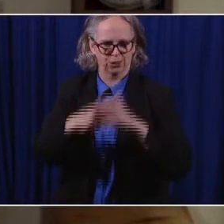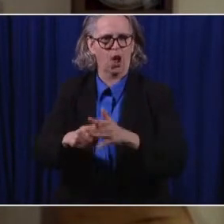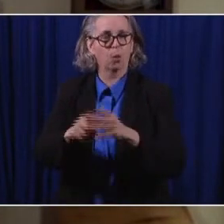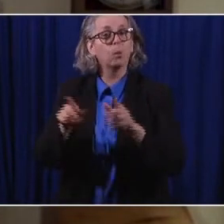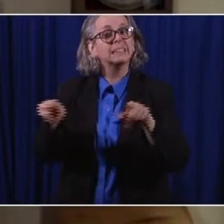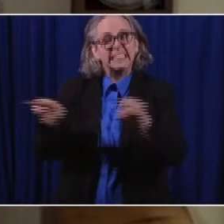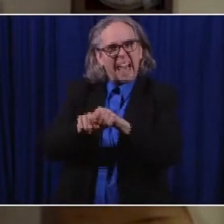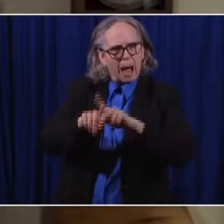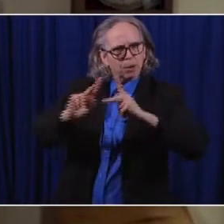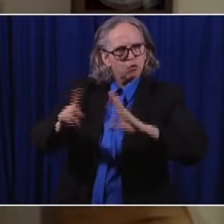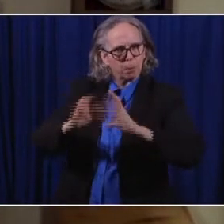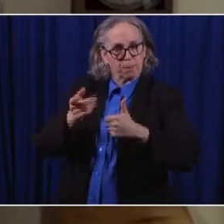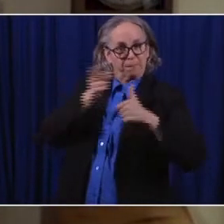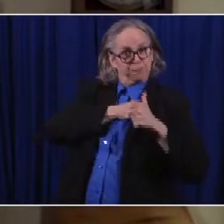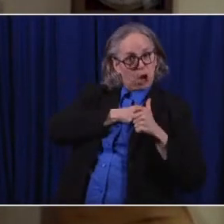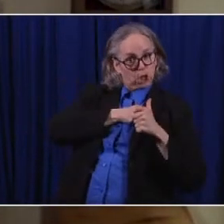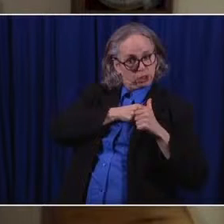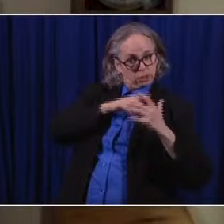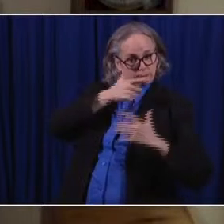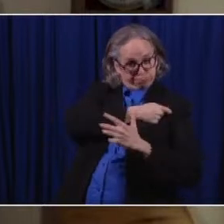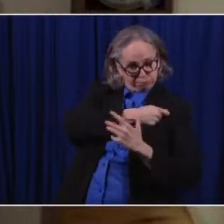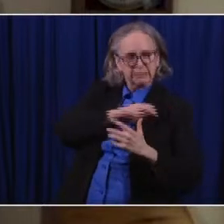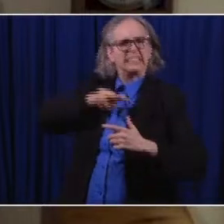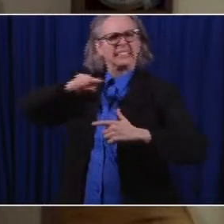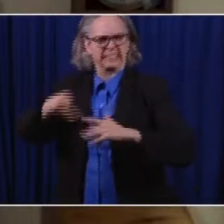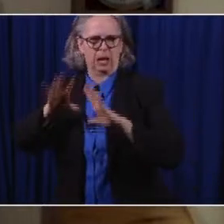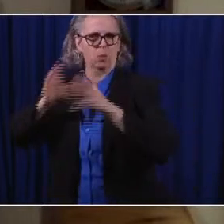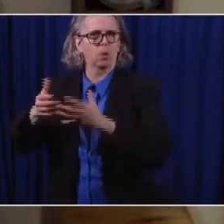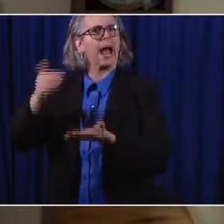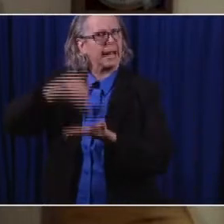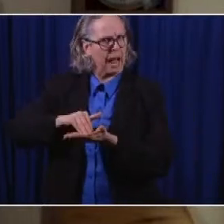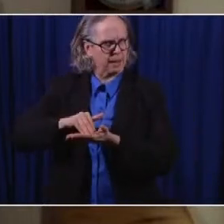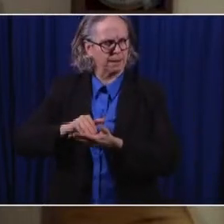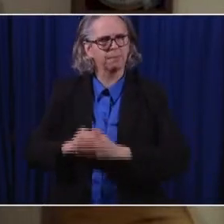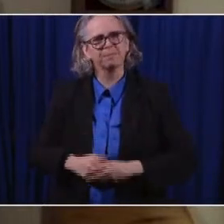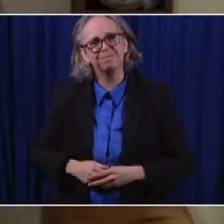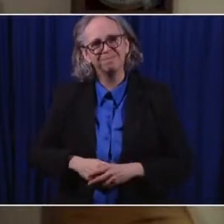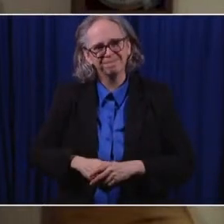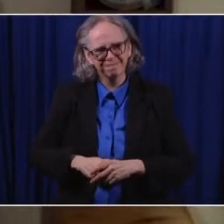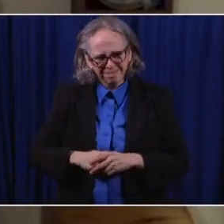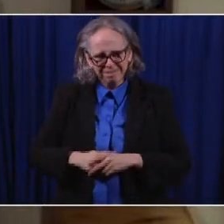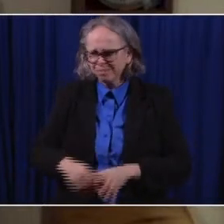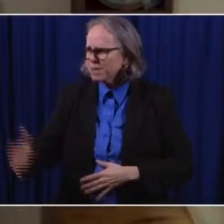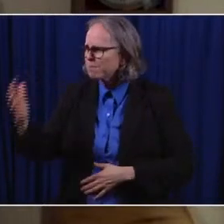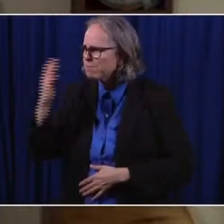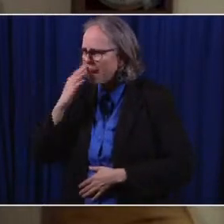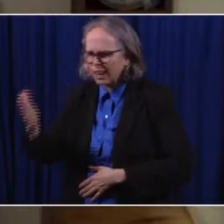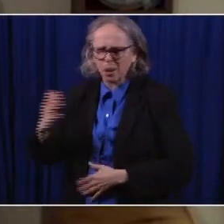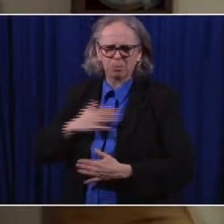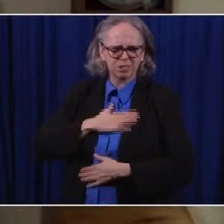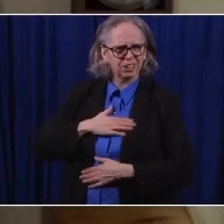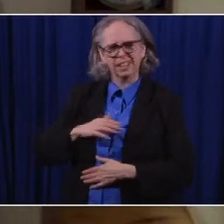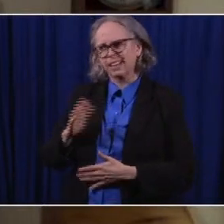So thank you. We appreciate what you do. Thank you, Governor. Very, very, very much.